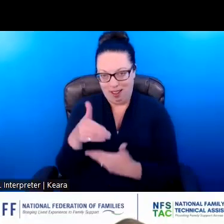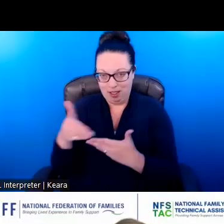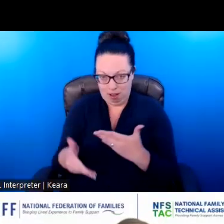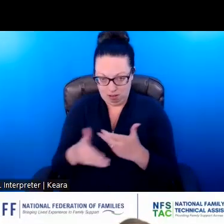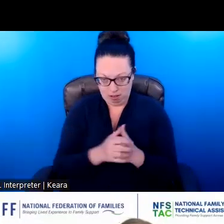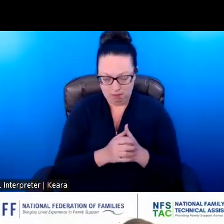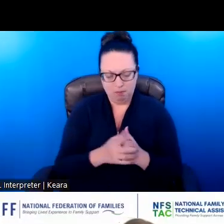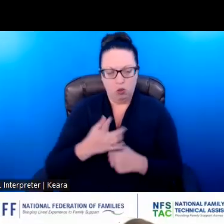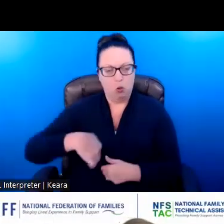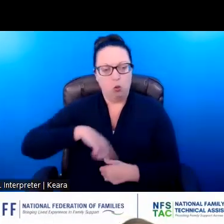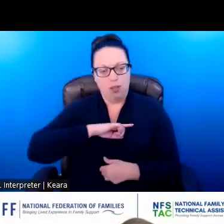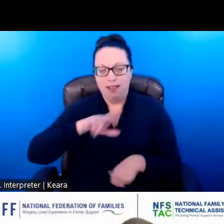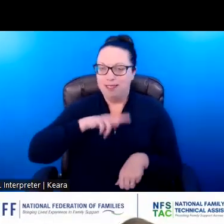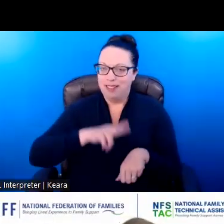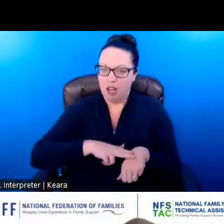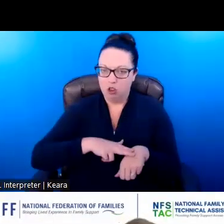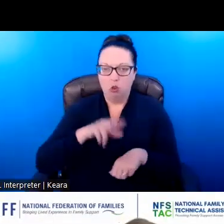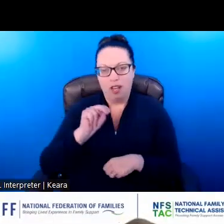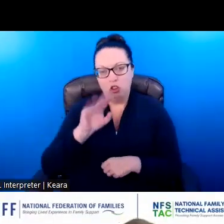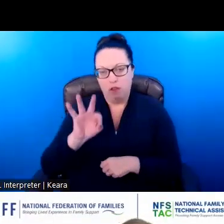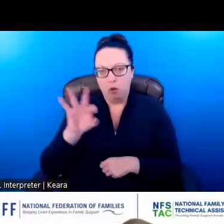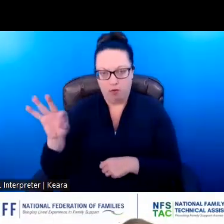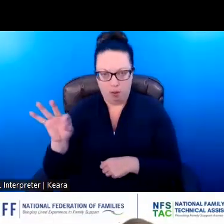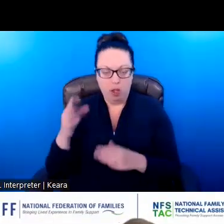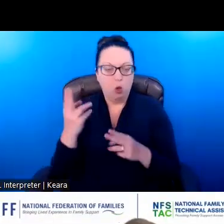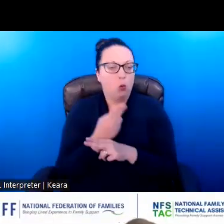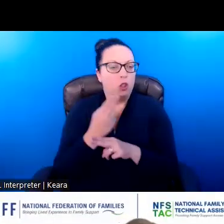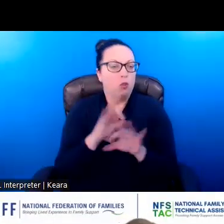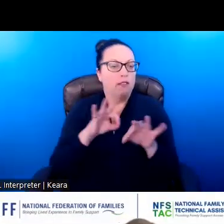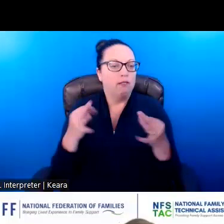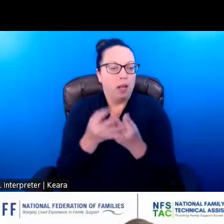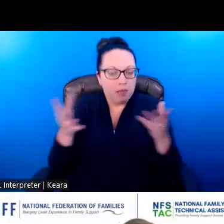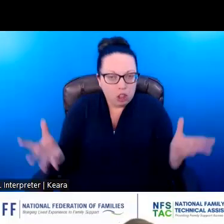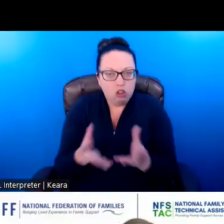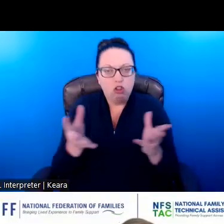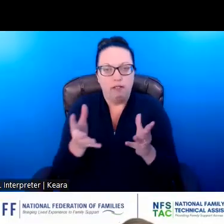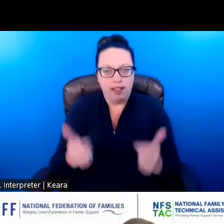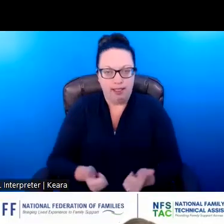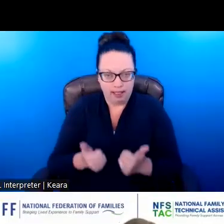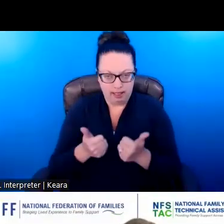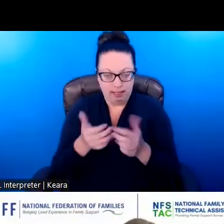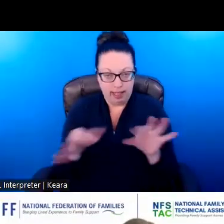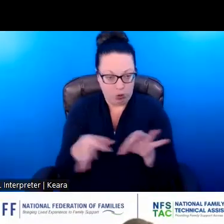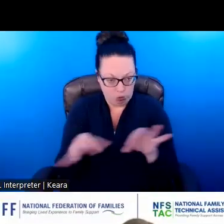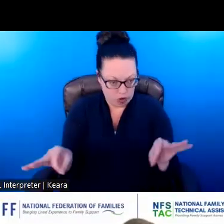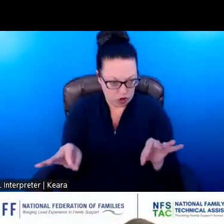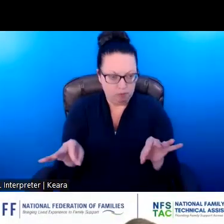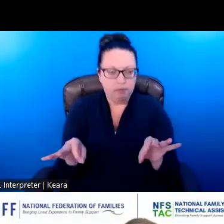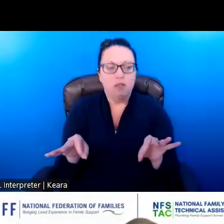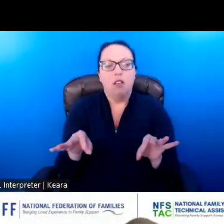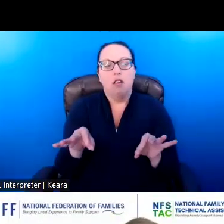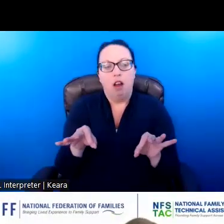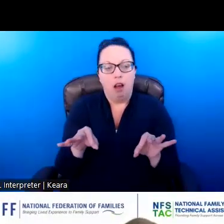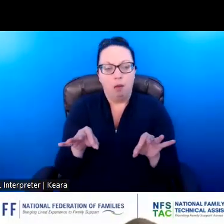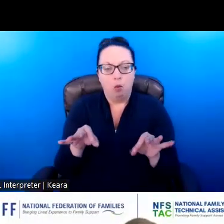at the National Federation of Families use family-driven language that is trauma responsive, strengths-based, avoids blaming caregivers,